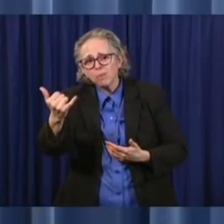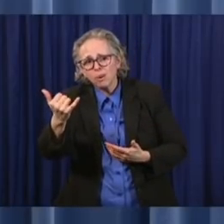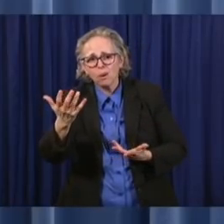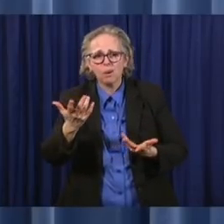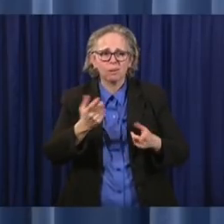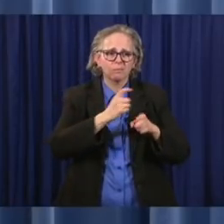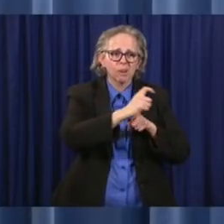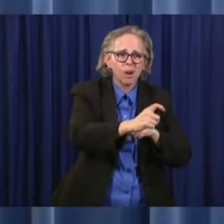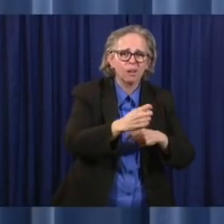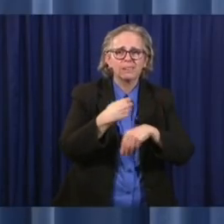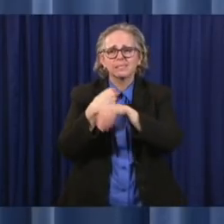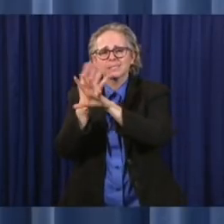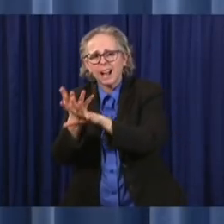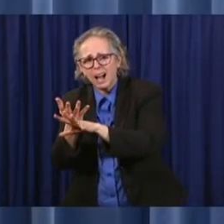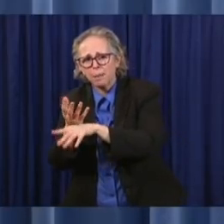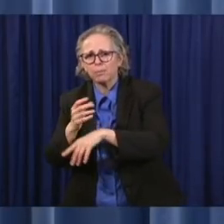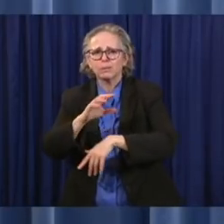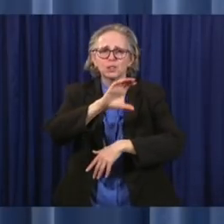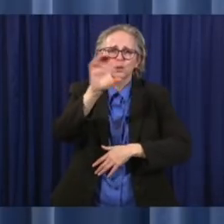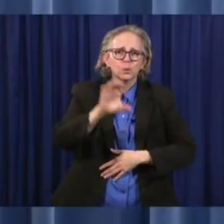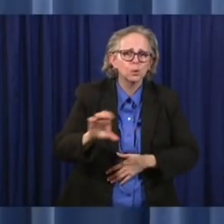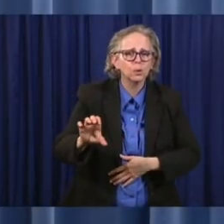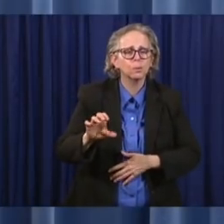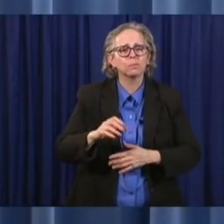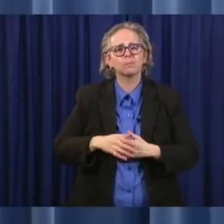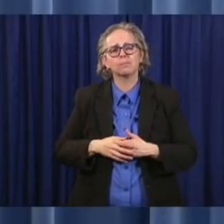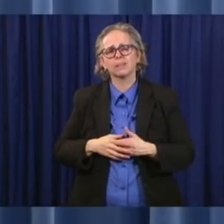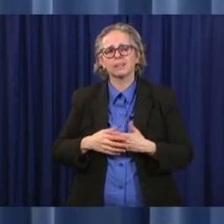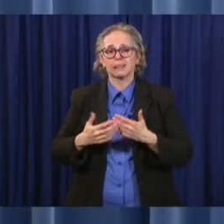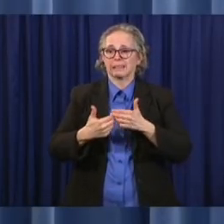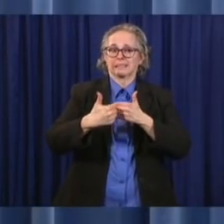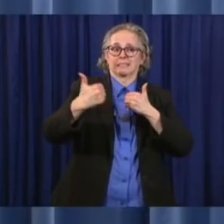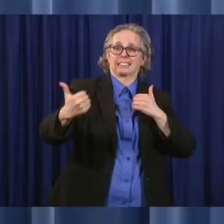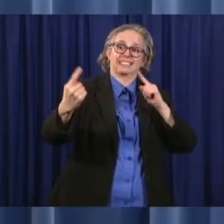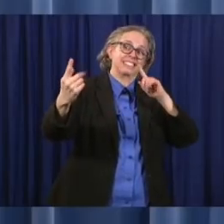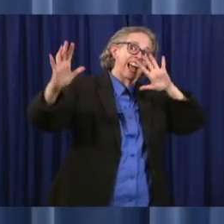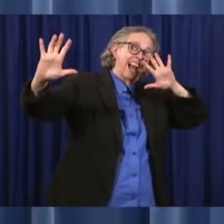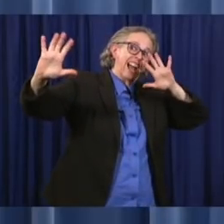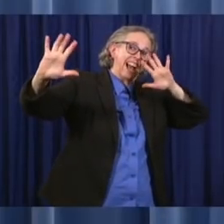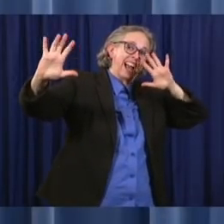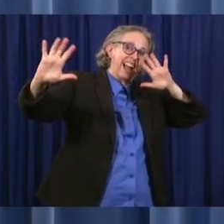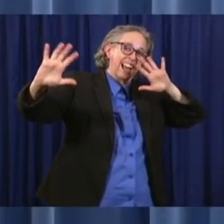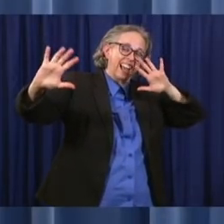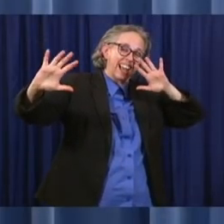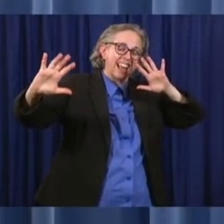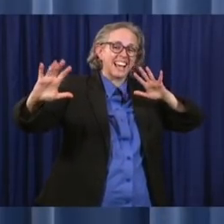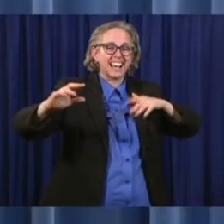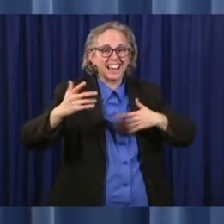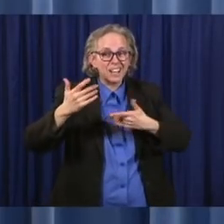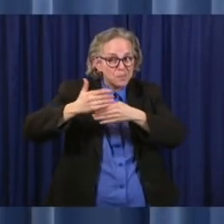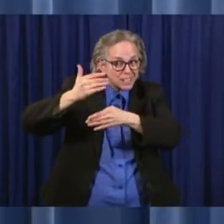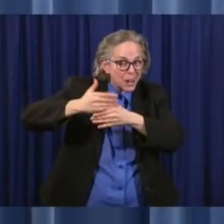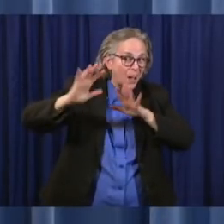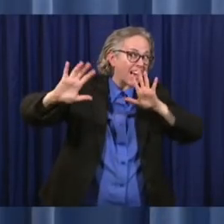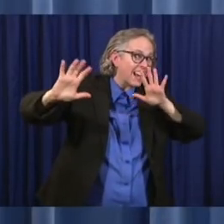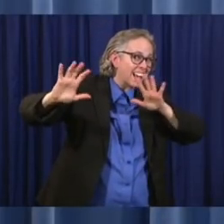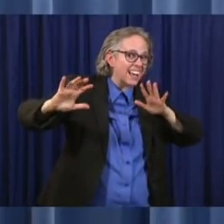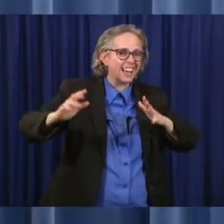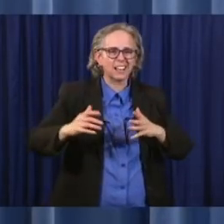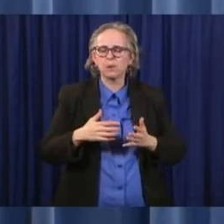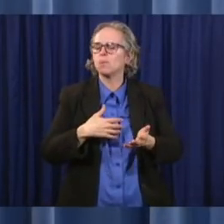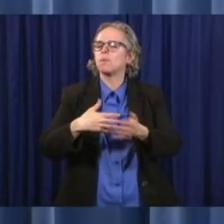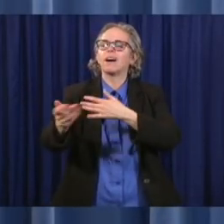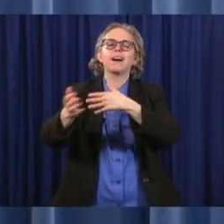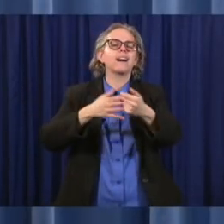Skype, Zoom, socially distanced visits, talking to each other through windows this weekend,